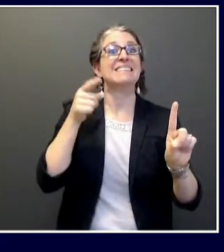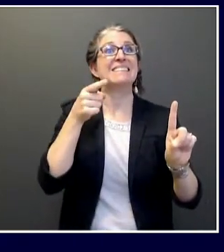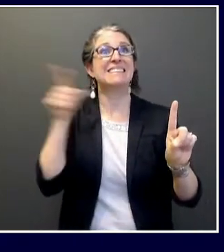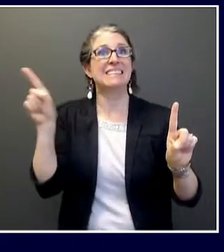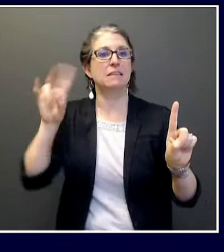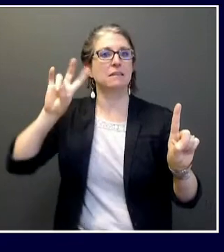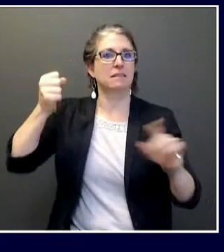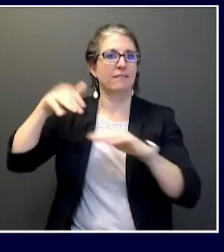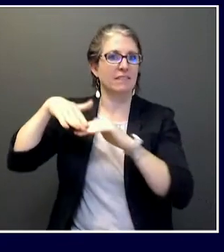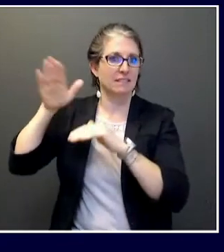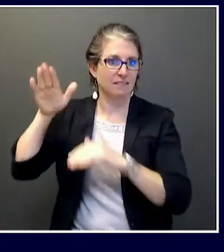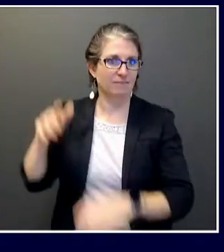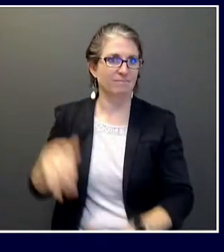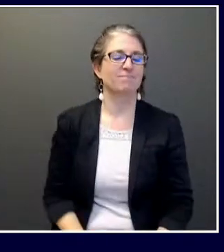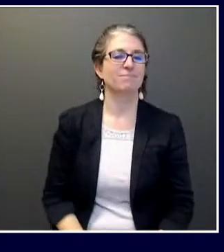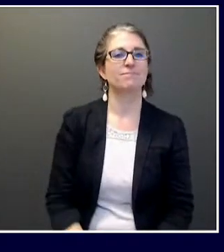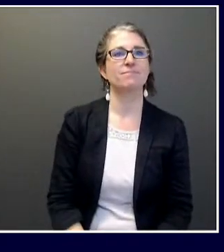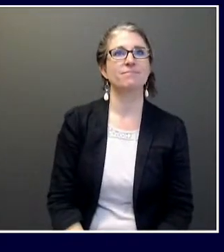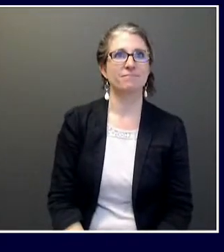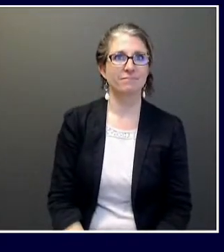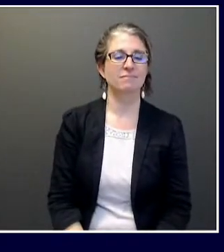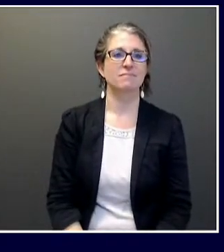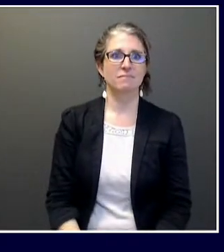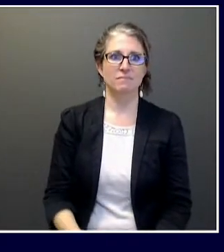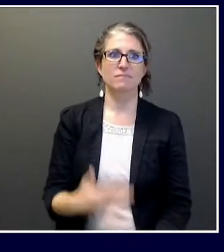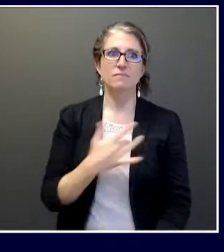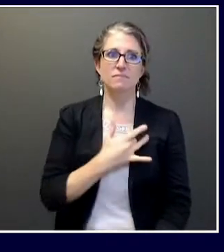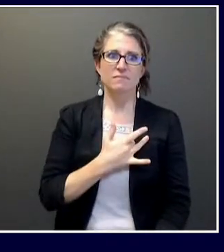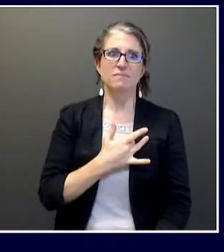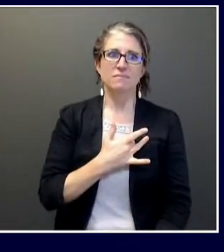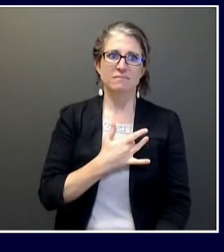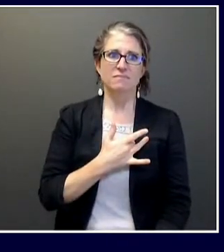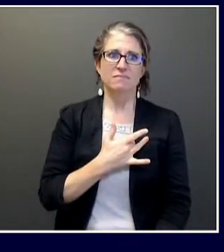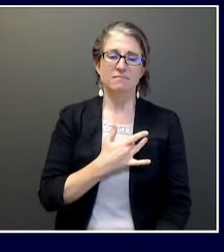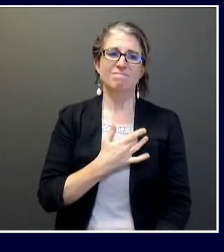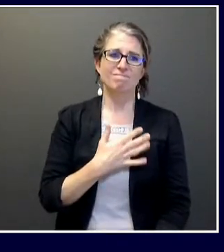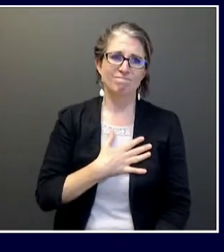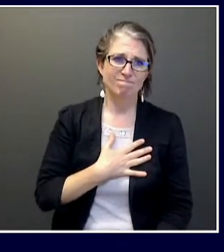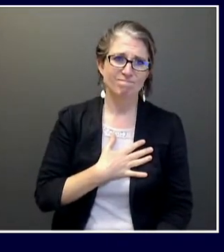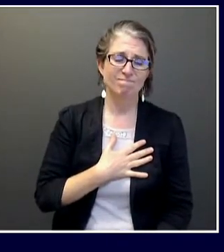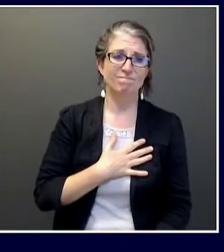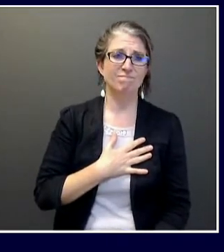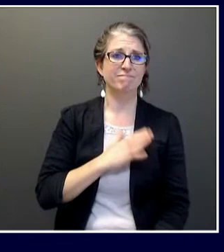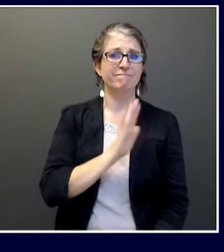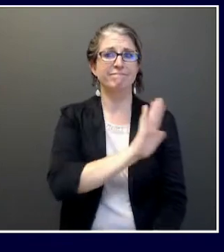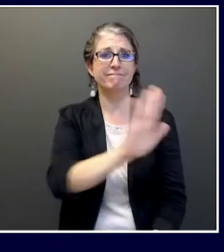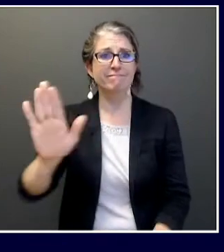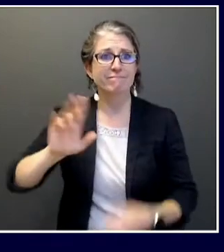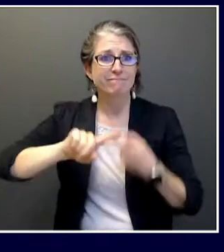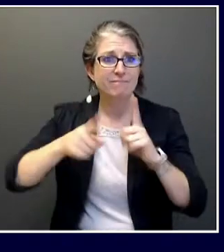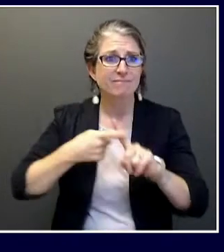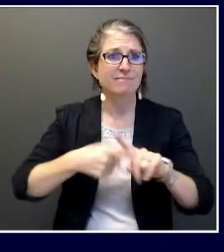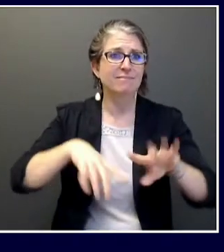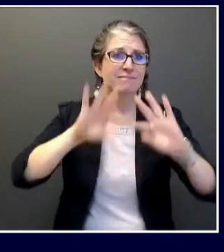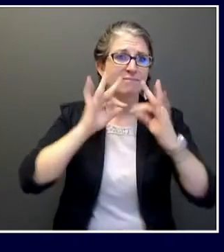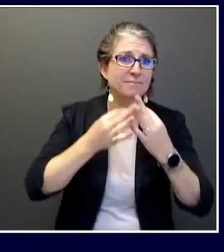our condolences to the friends, family members, and communities of those who have lost a loved one.